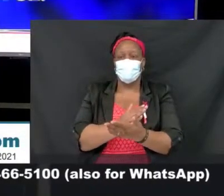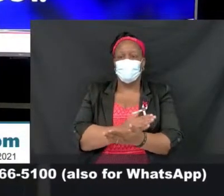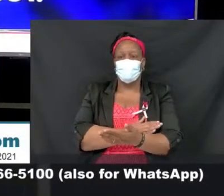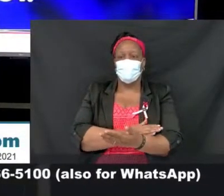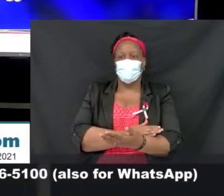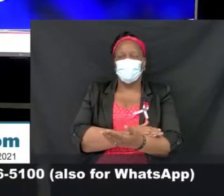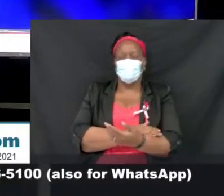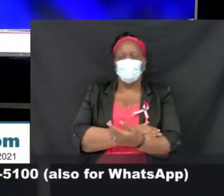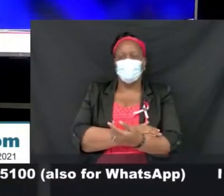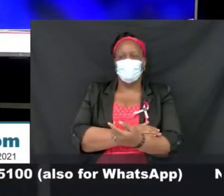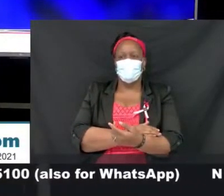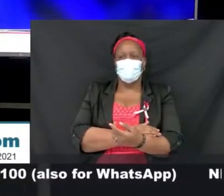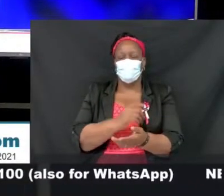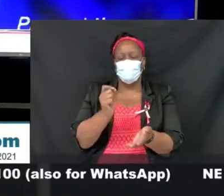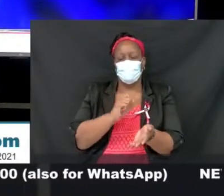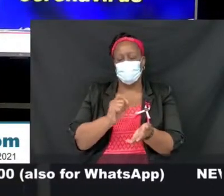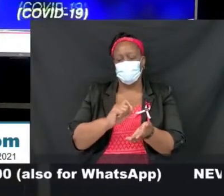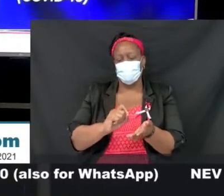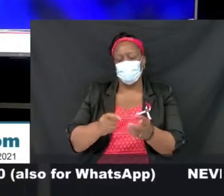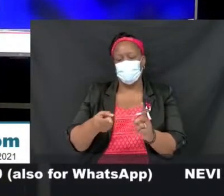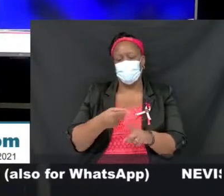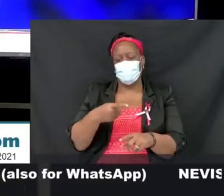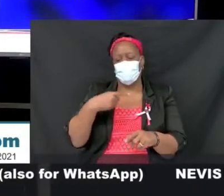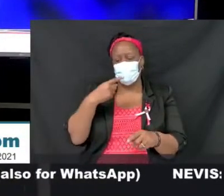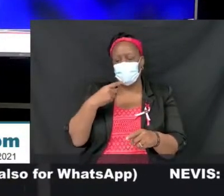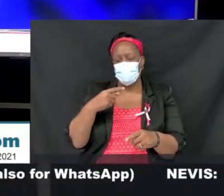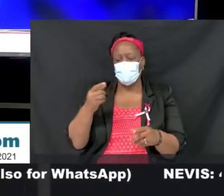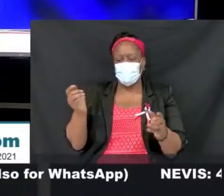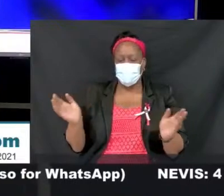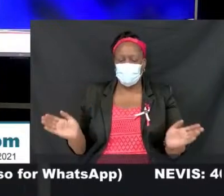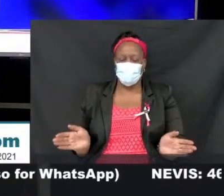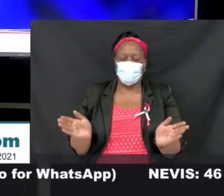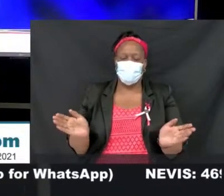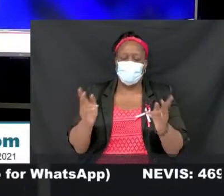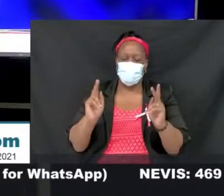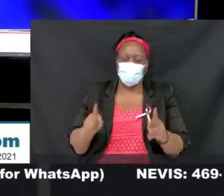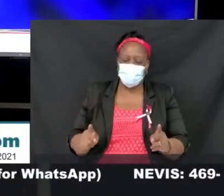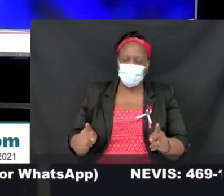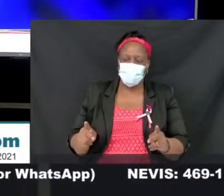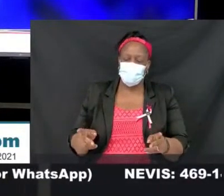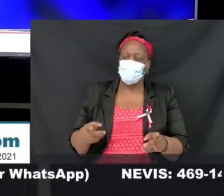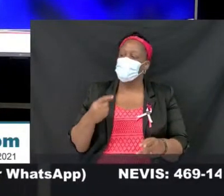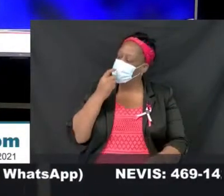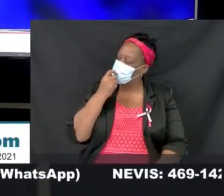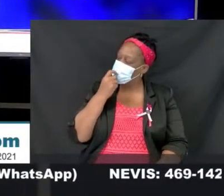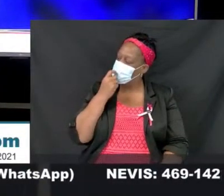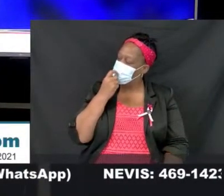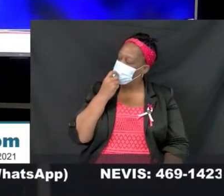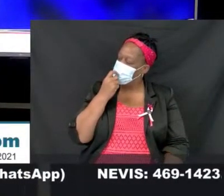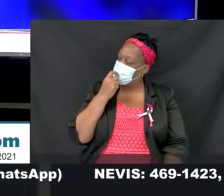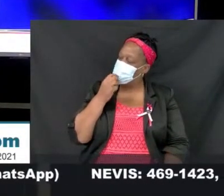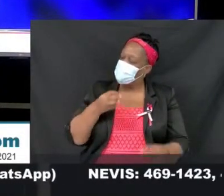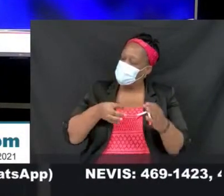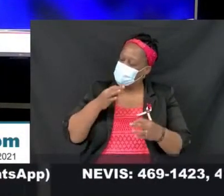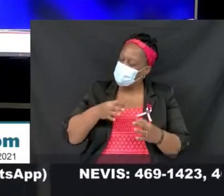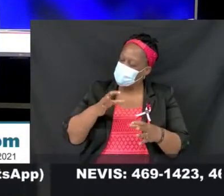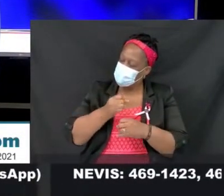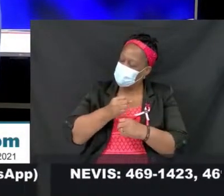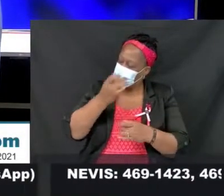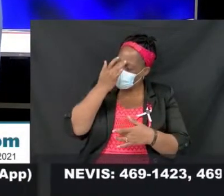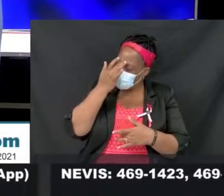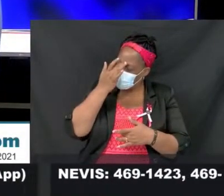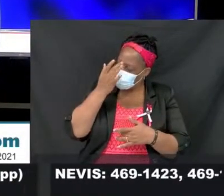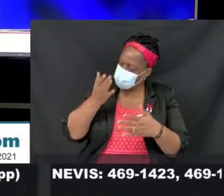why? Would this not encourage some who were hesitant to come on board and be